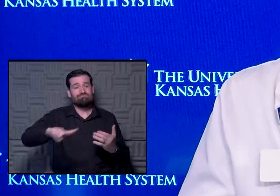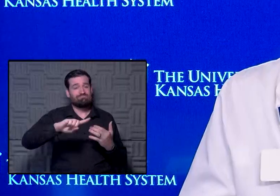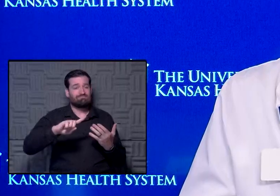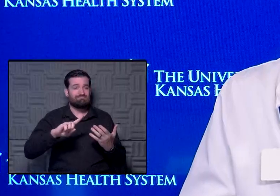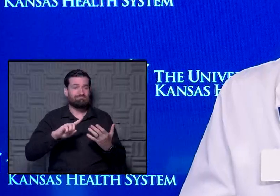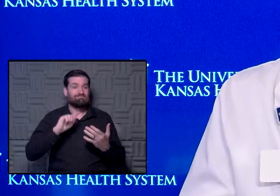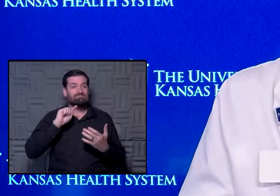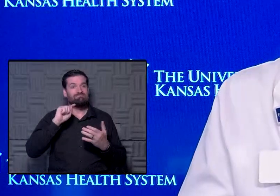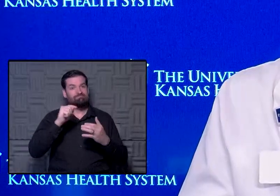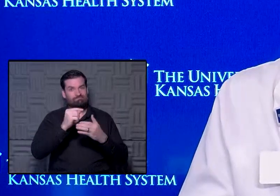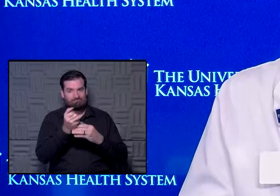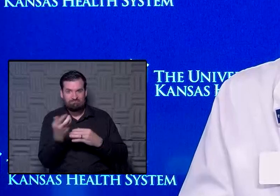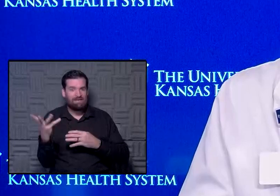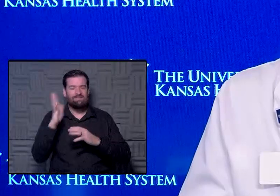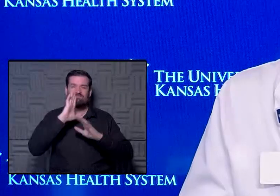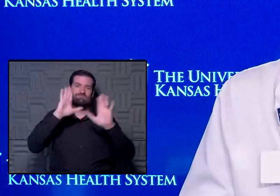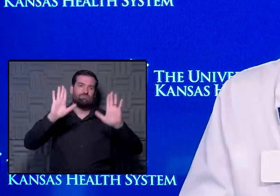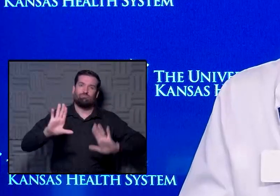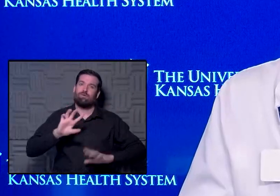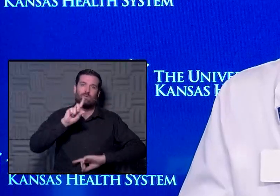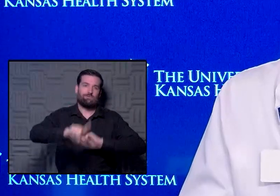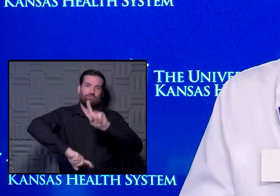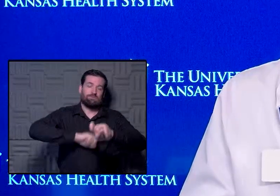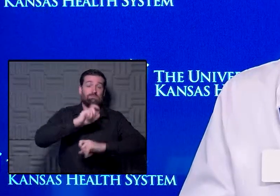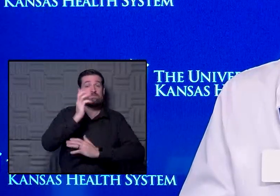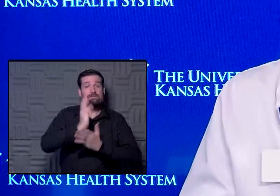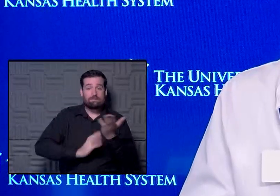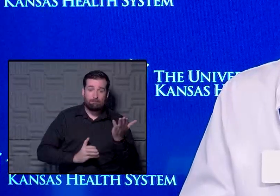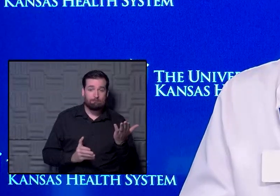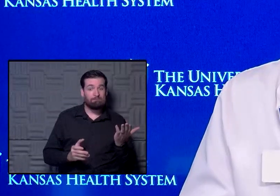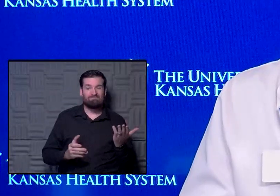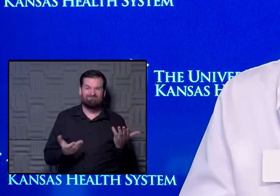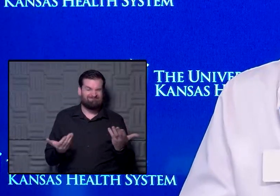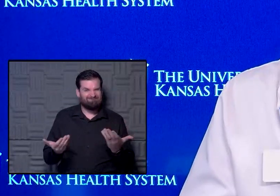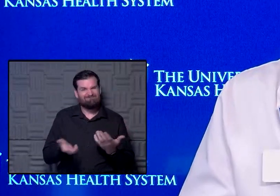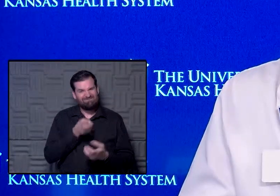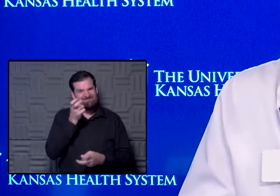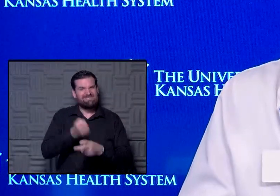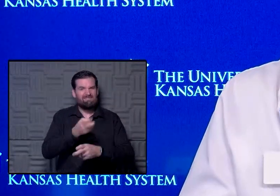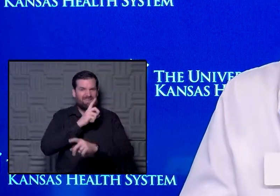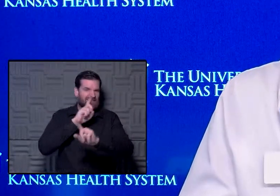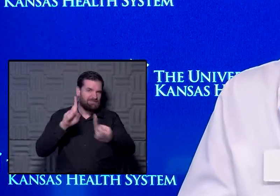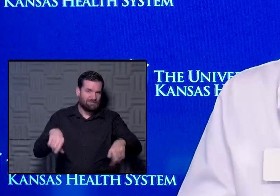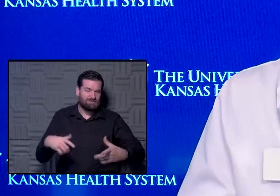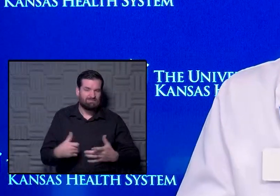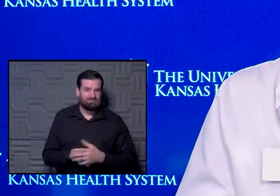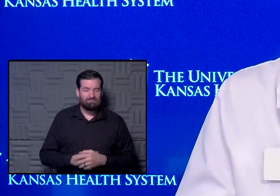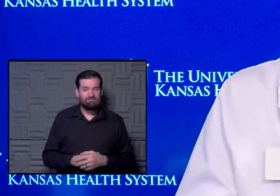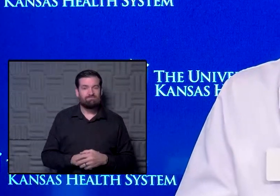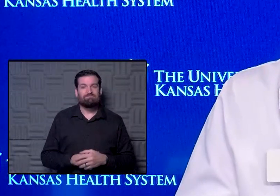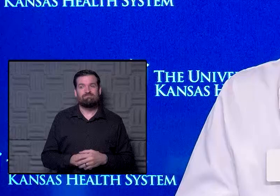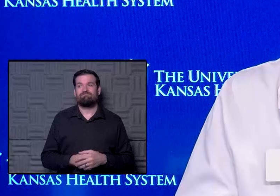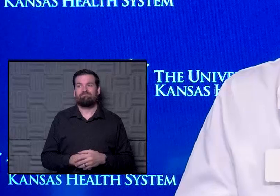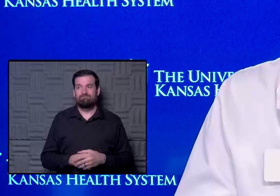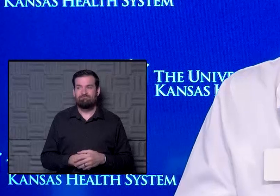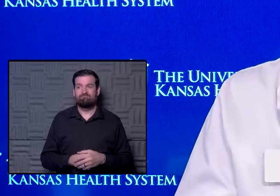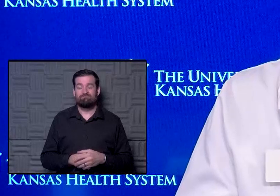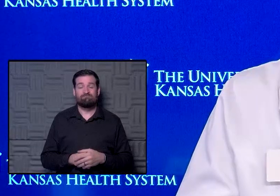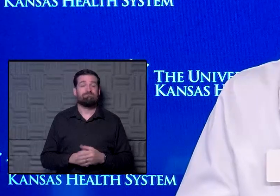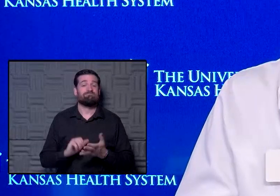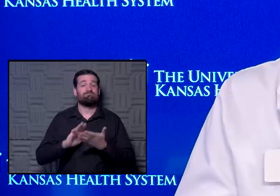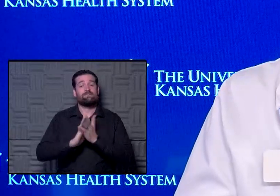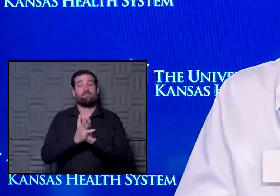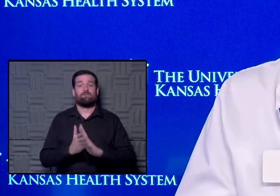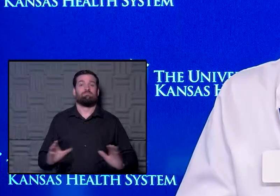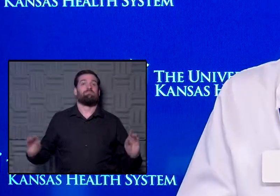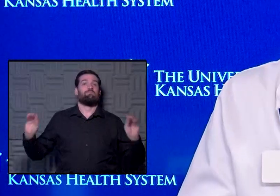a series of great questions, some of which don't have easy answers, and I think we're finding that is becoming